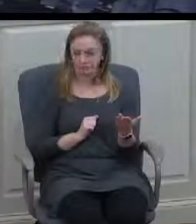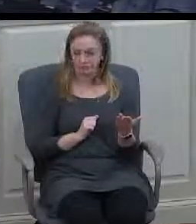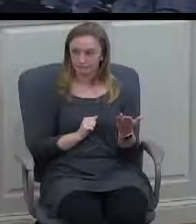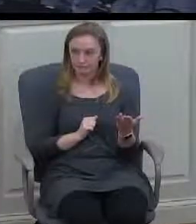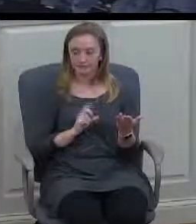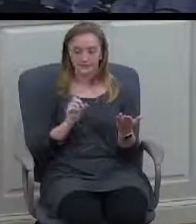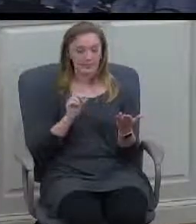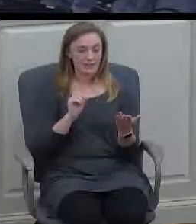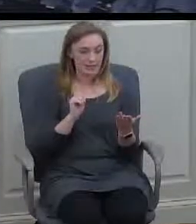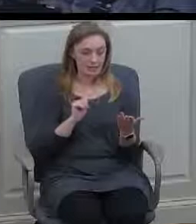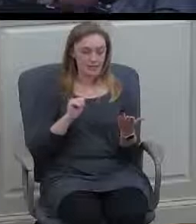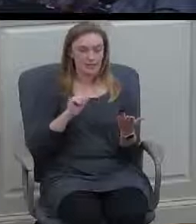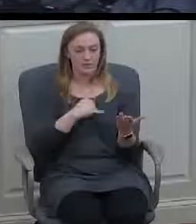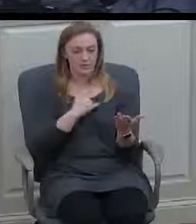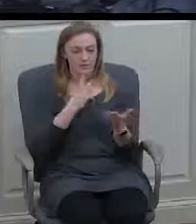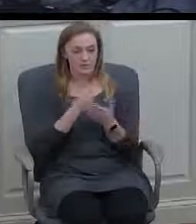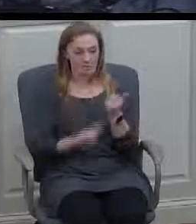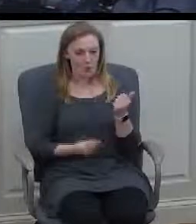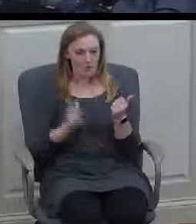Commissioners Holland and Terry.